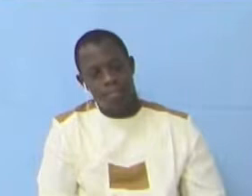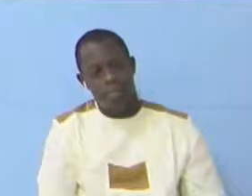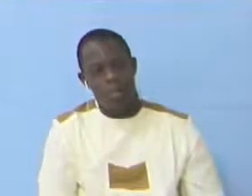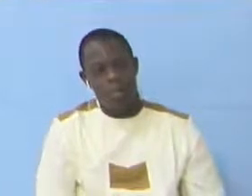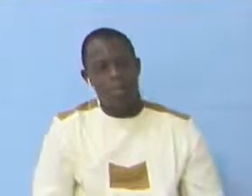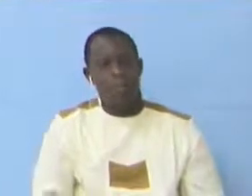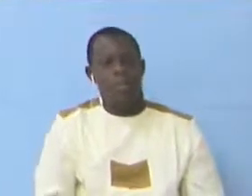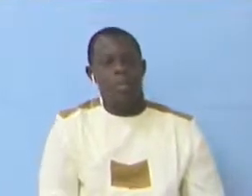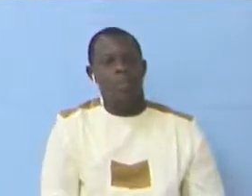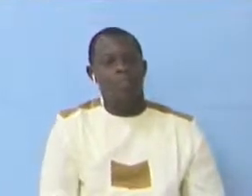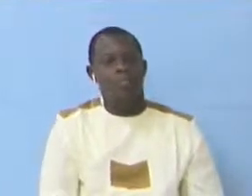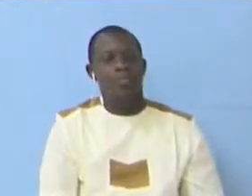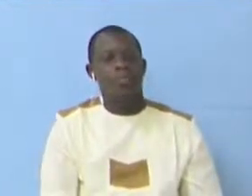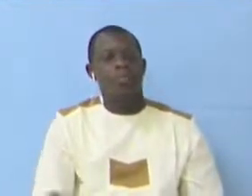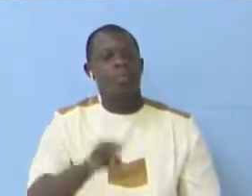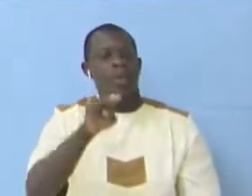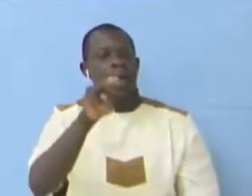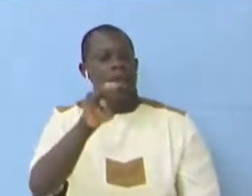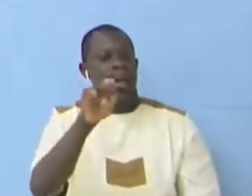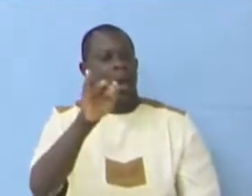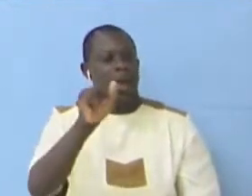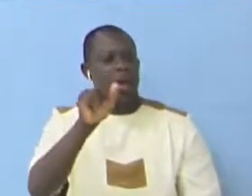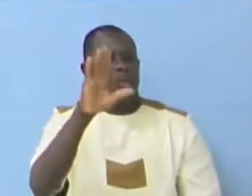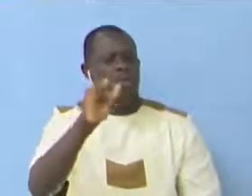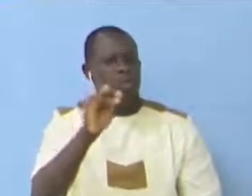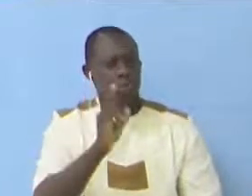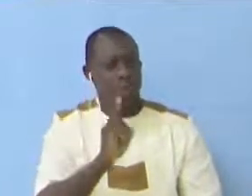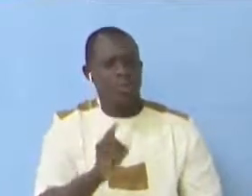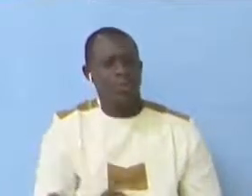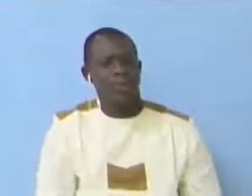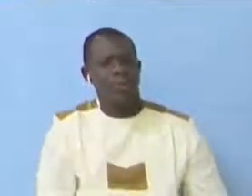was that NIA nak